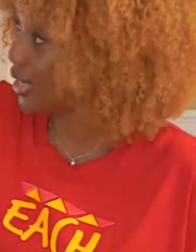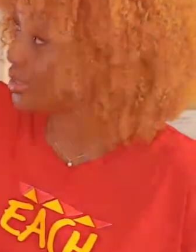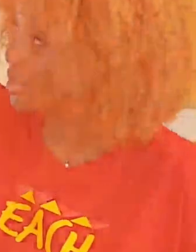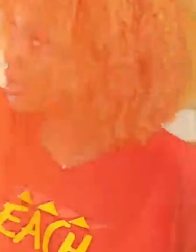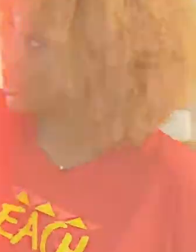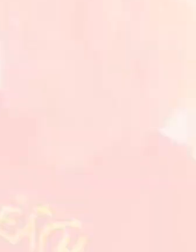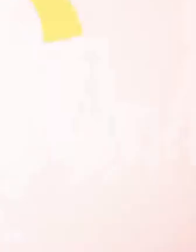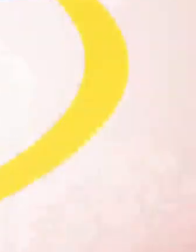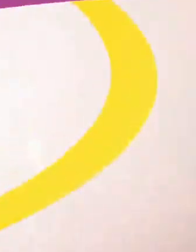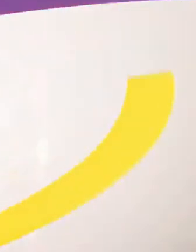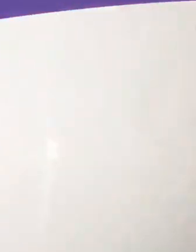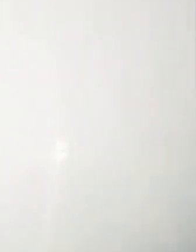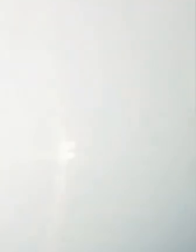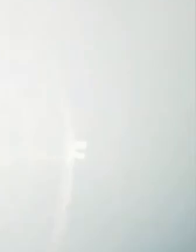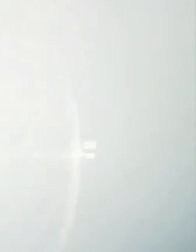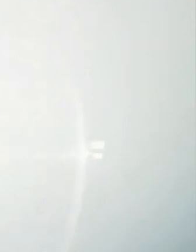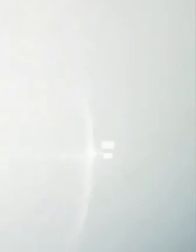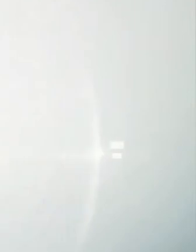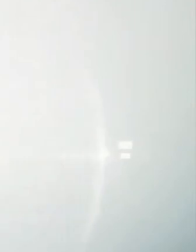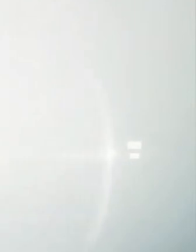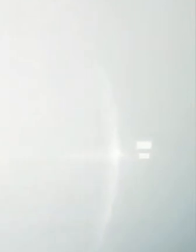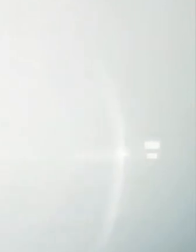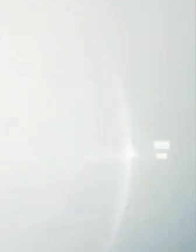you wash your hands?